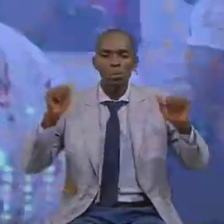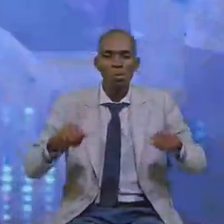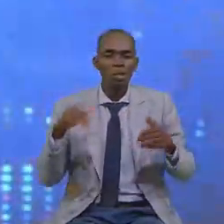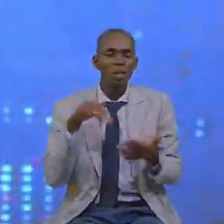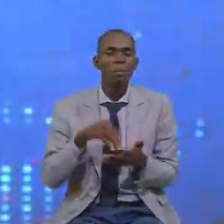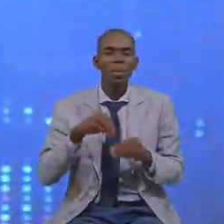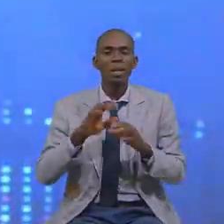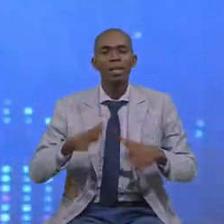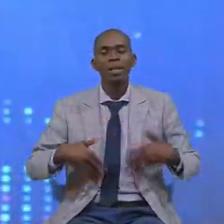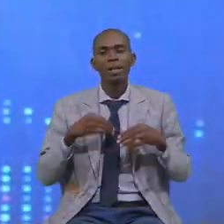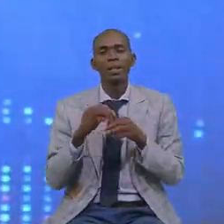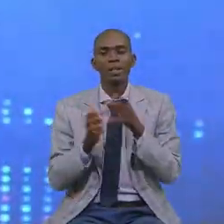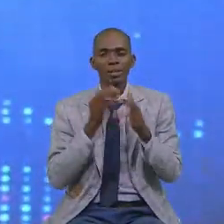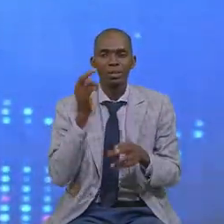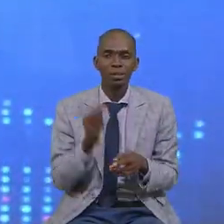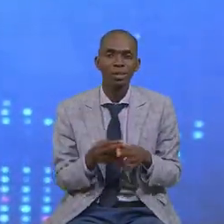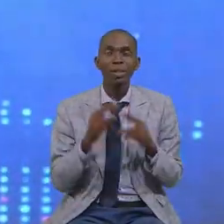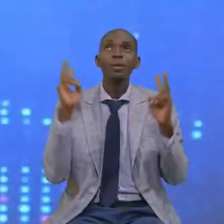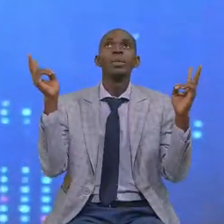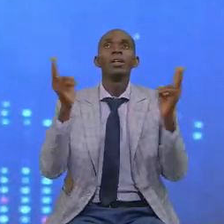life. Victory.